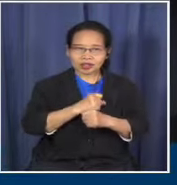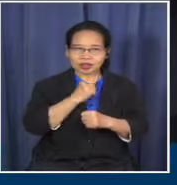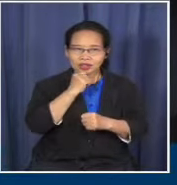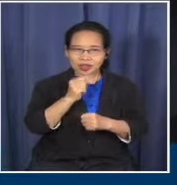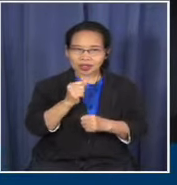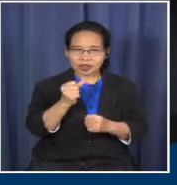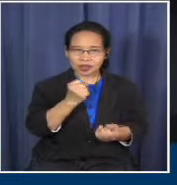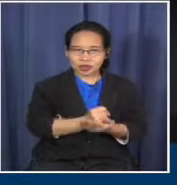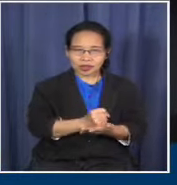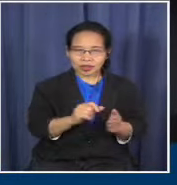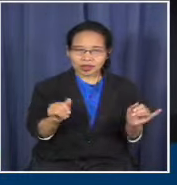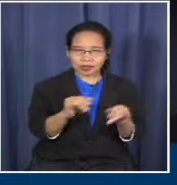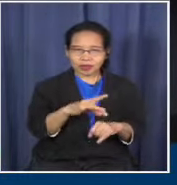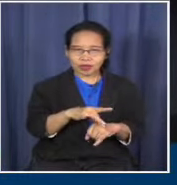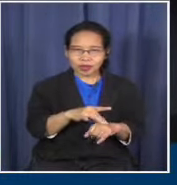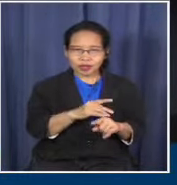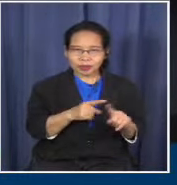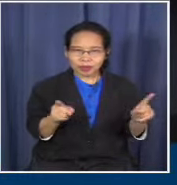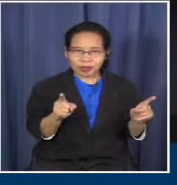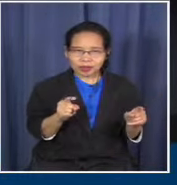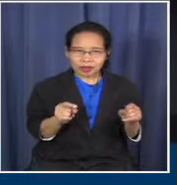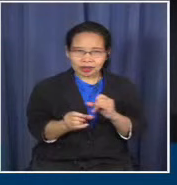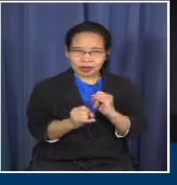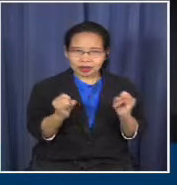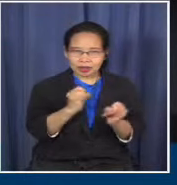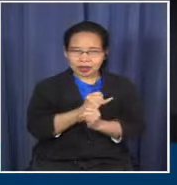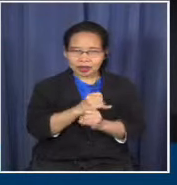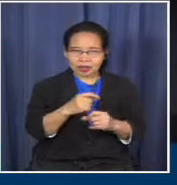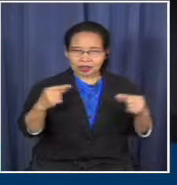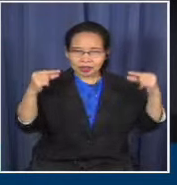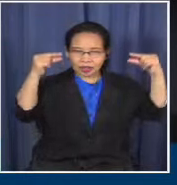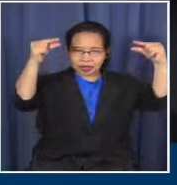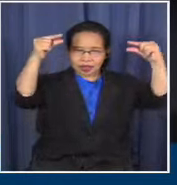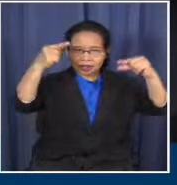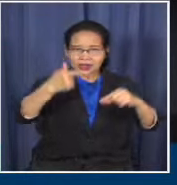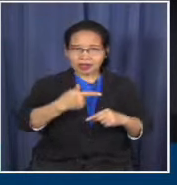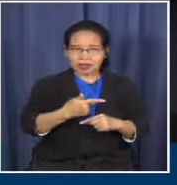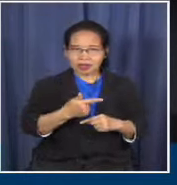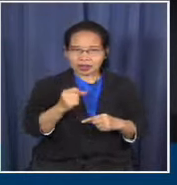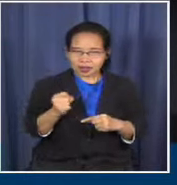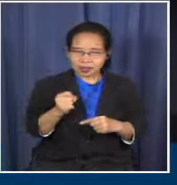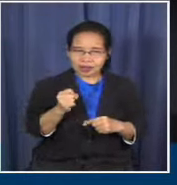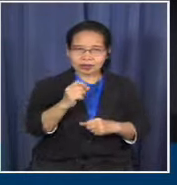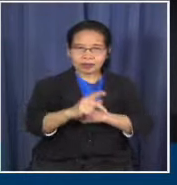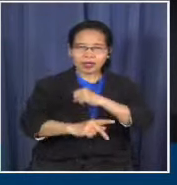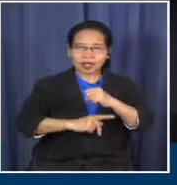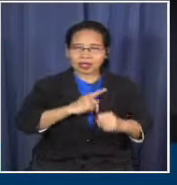seen. Saturn is not solid like the Earth, but is instead